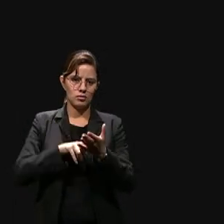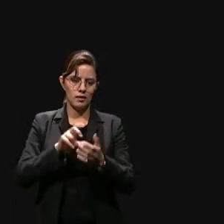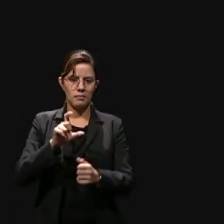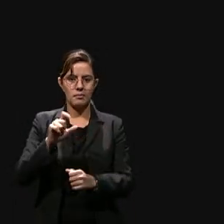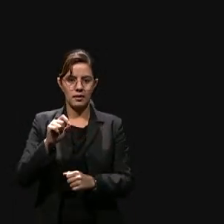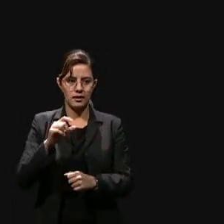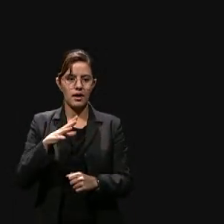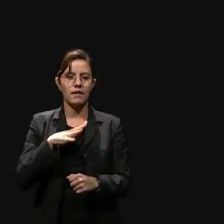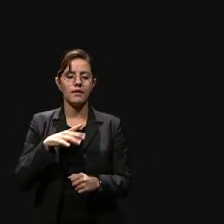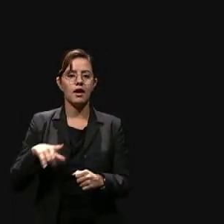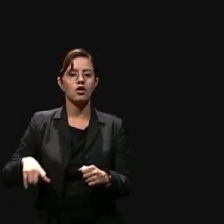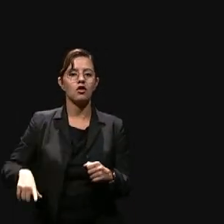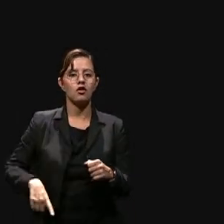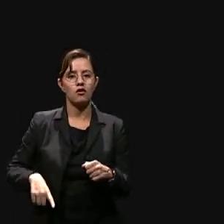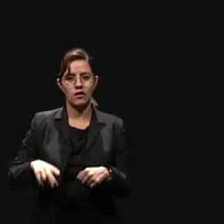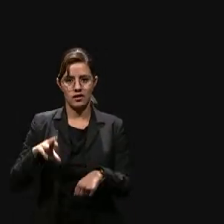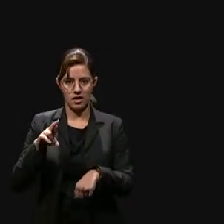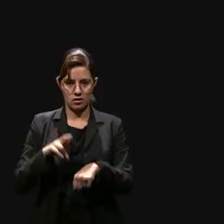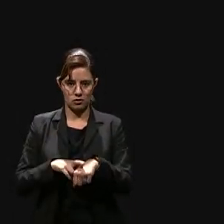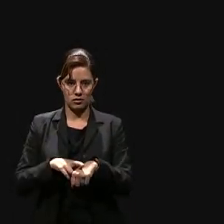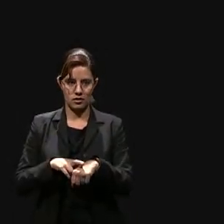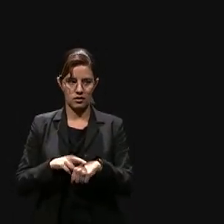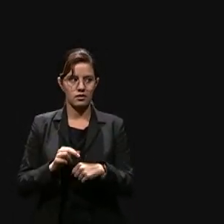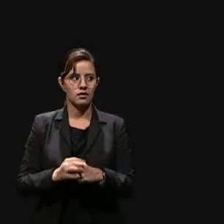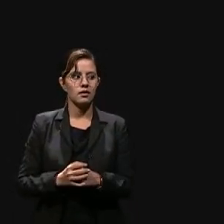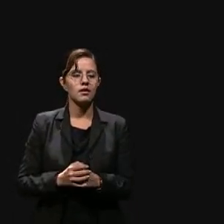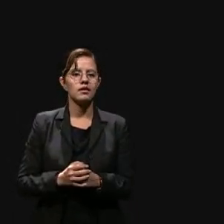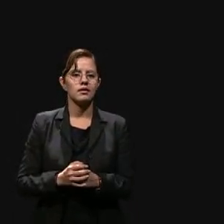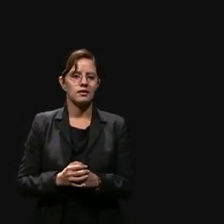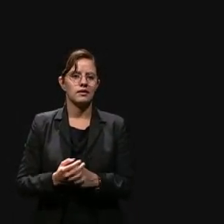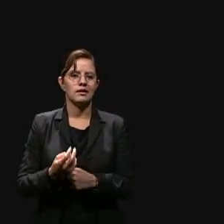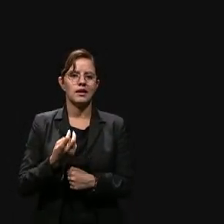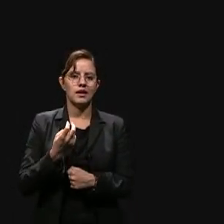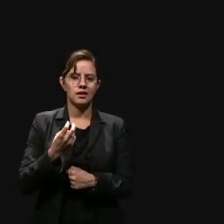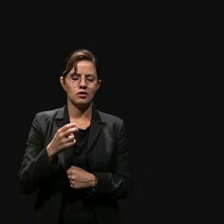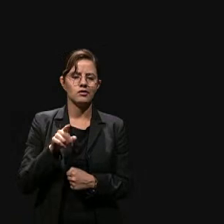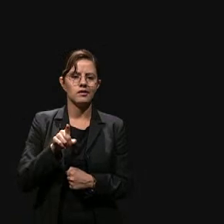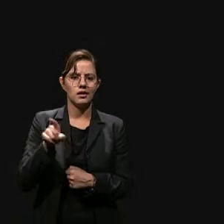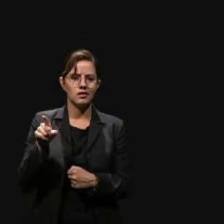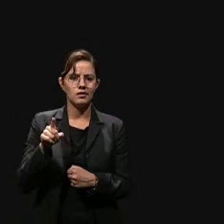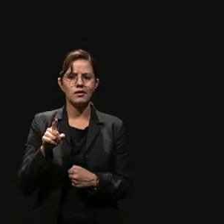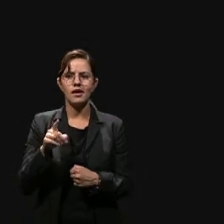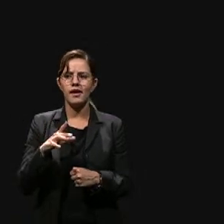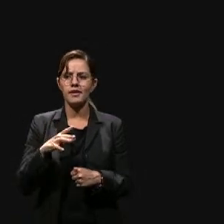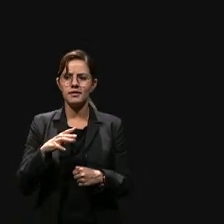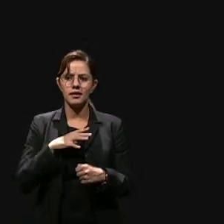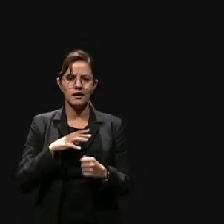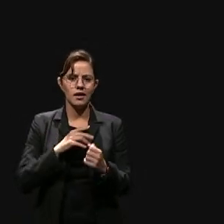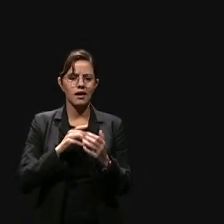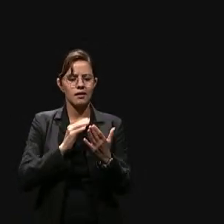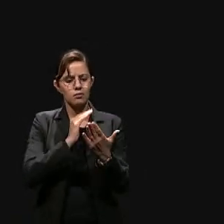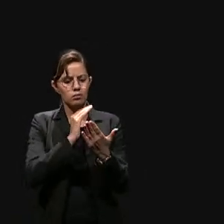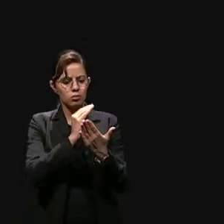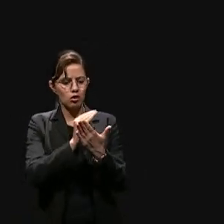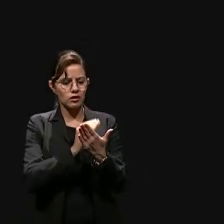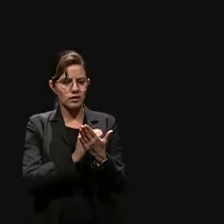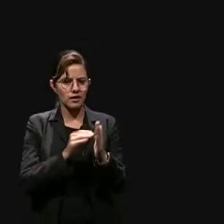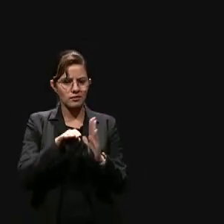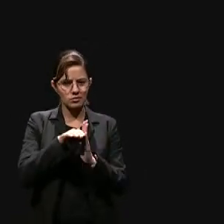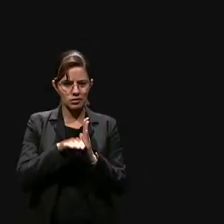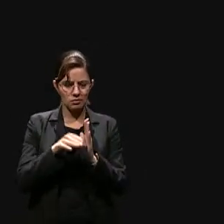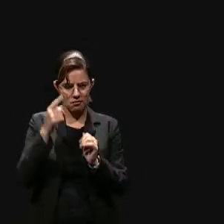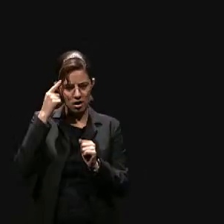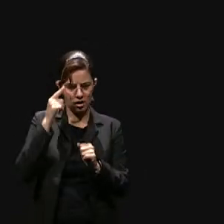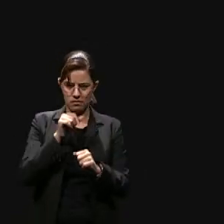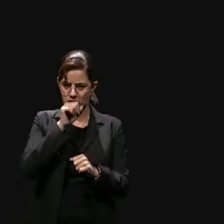and implemented policies just for that election. And we had a variety of ways that the elections changed